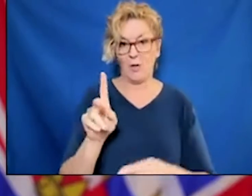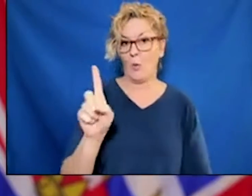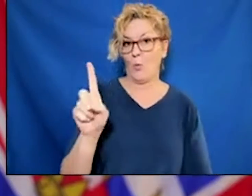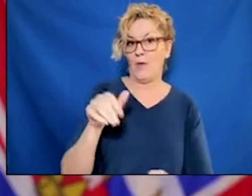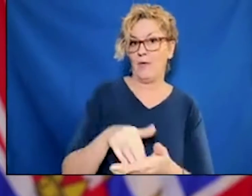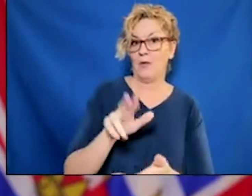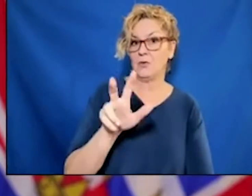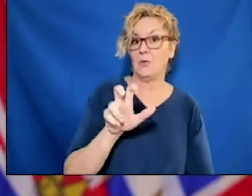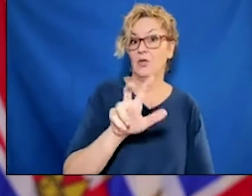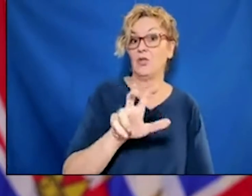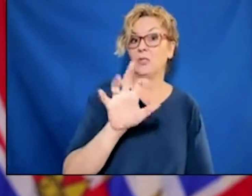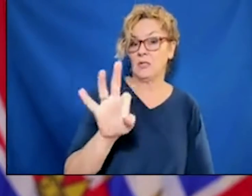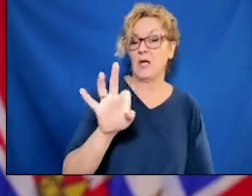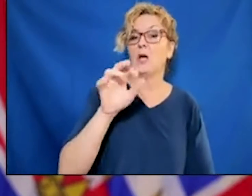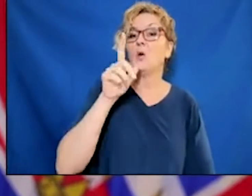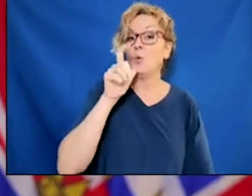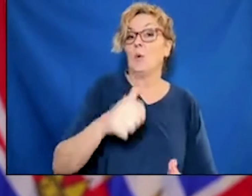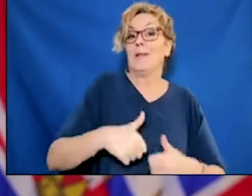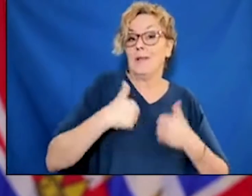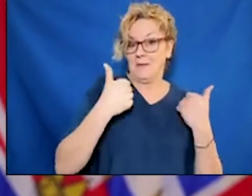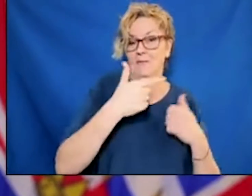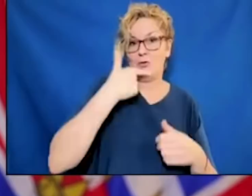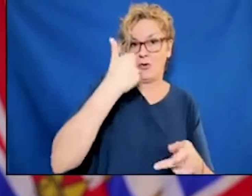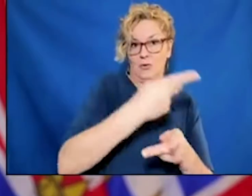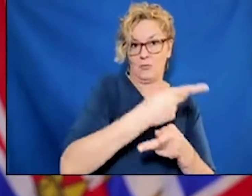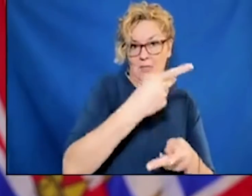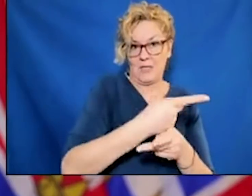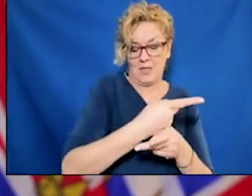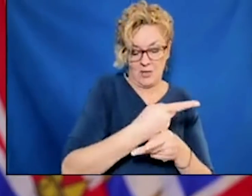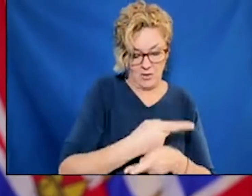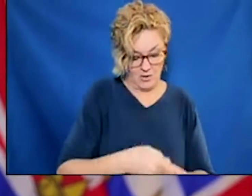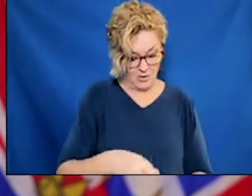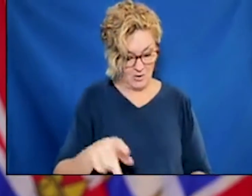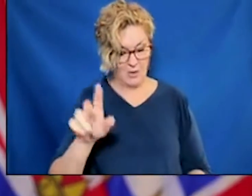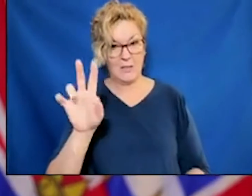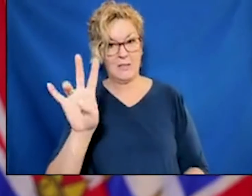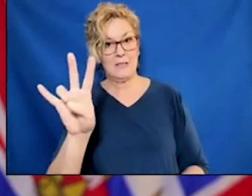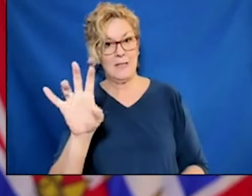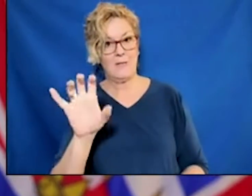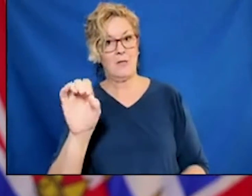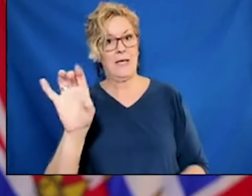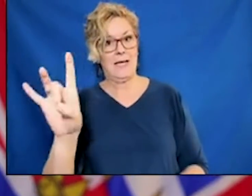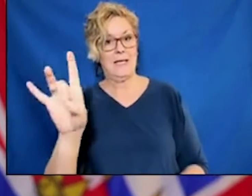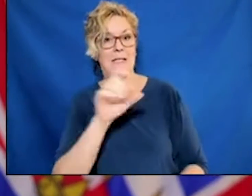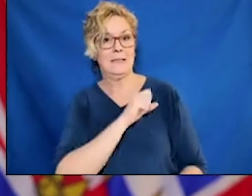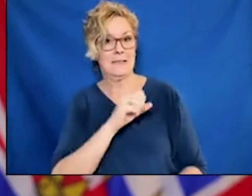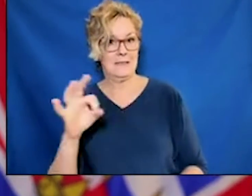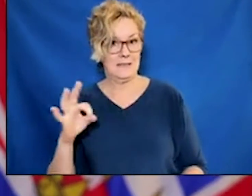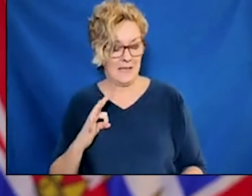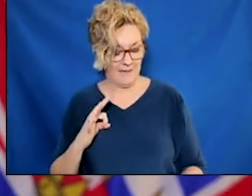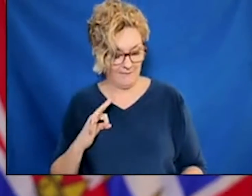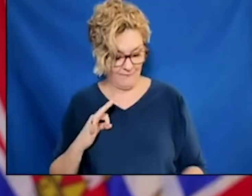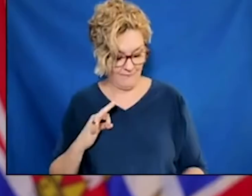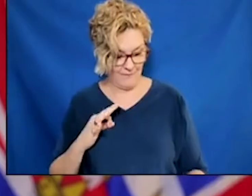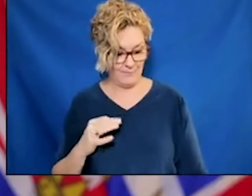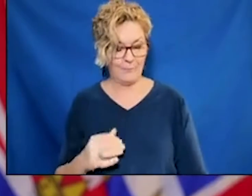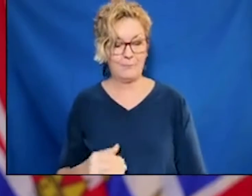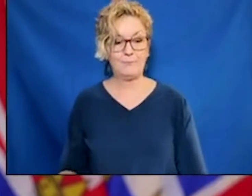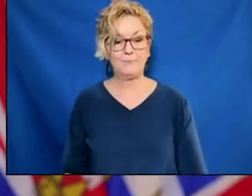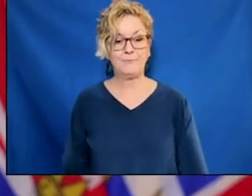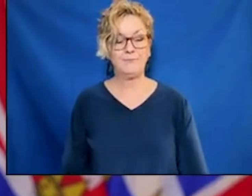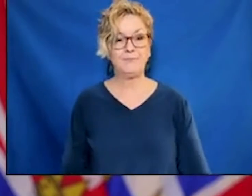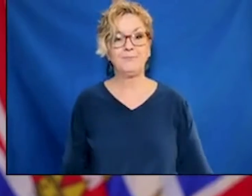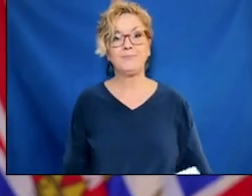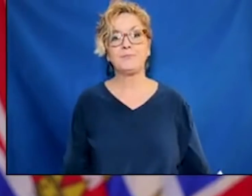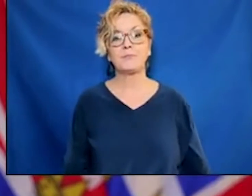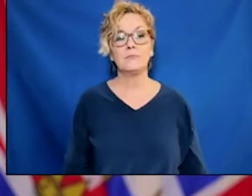So we do want to bring you up to date today on some of the immunization activities that have been going on for